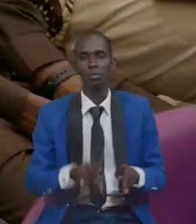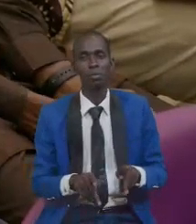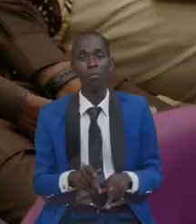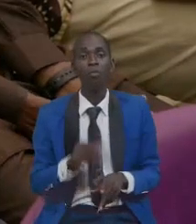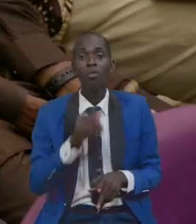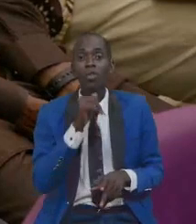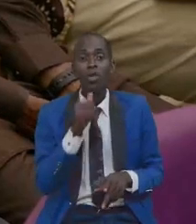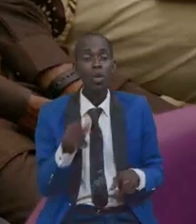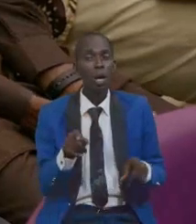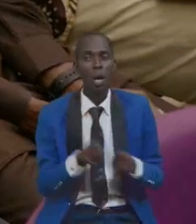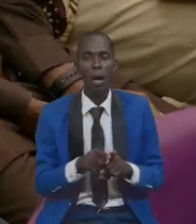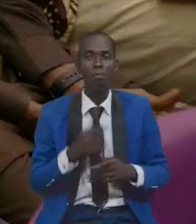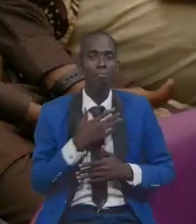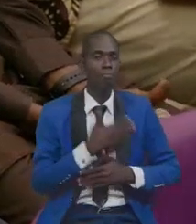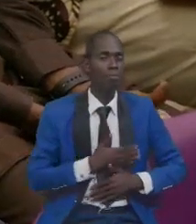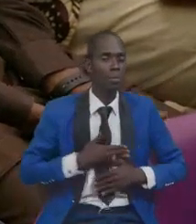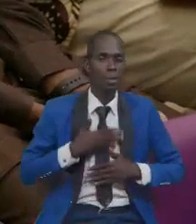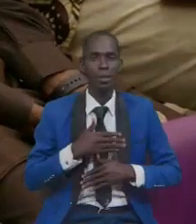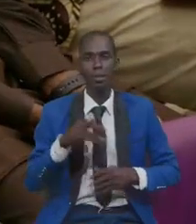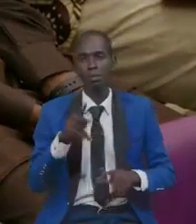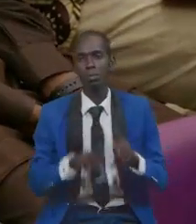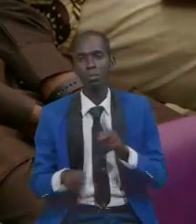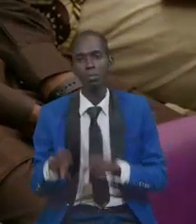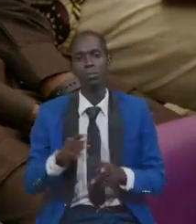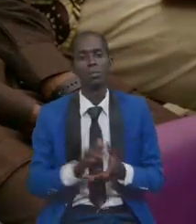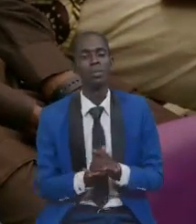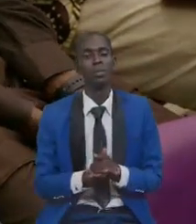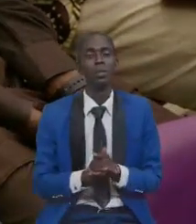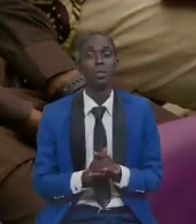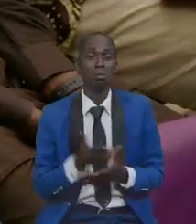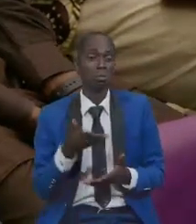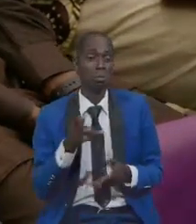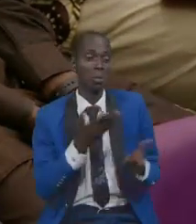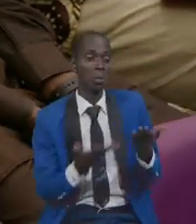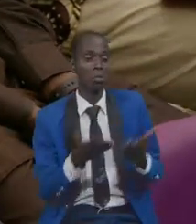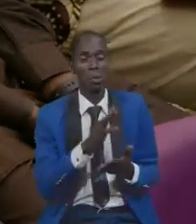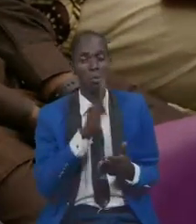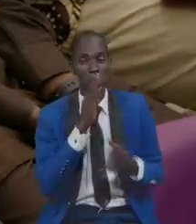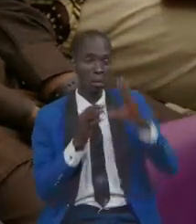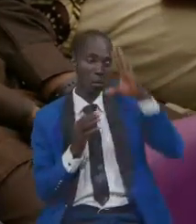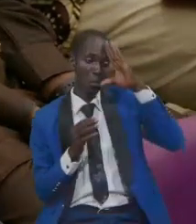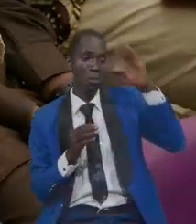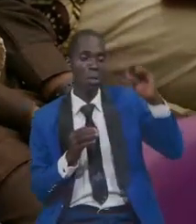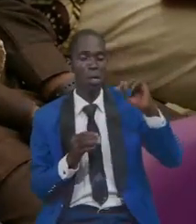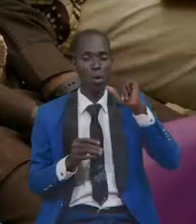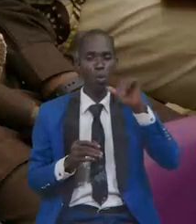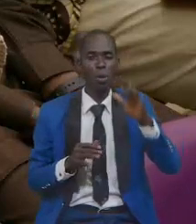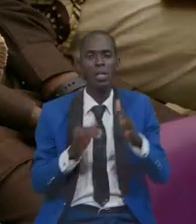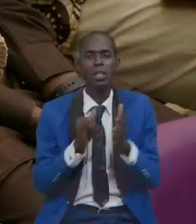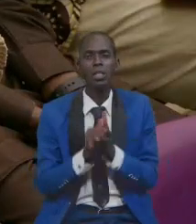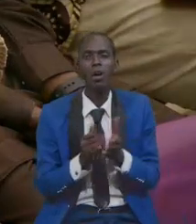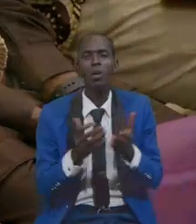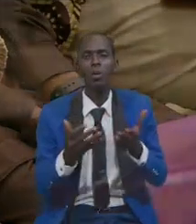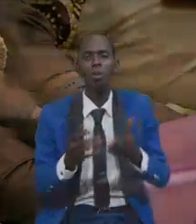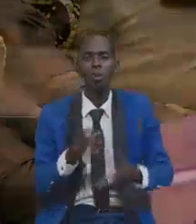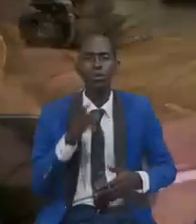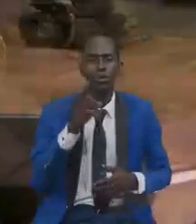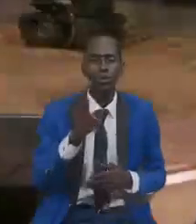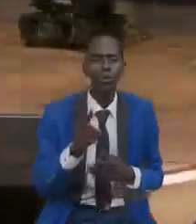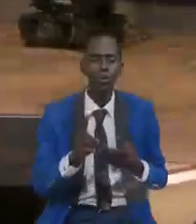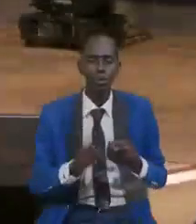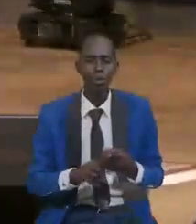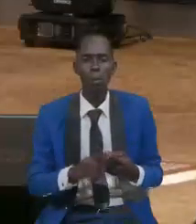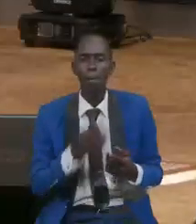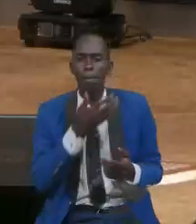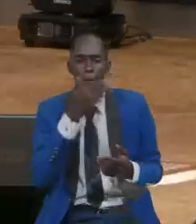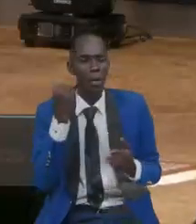as pleasing men. There may be men, there may be women that will want you to rather exalt